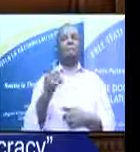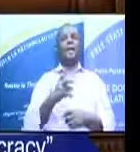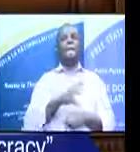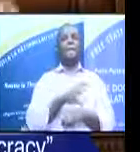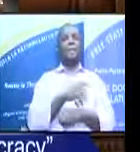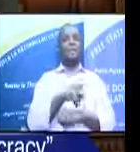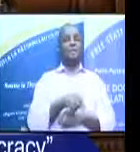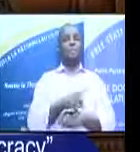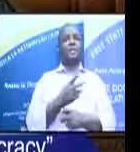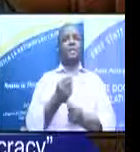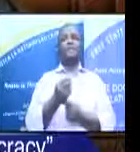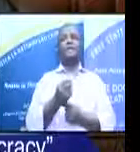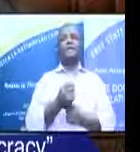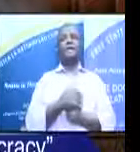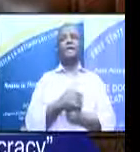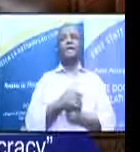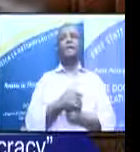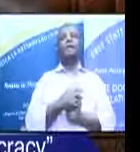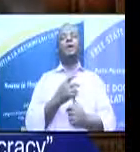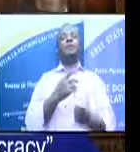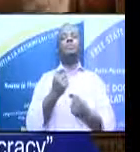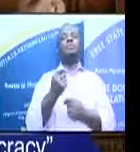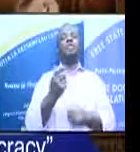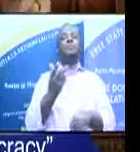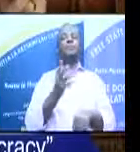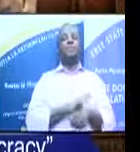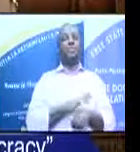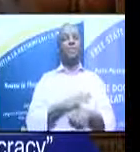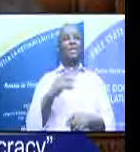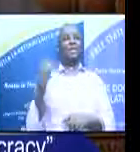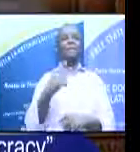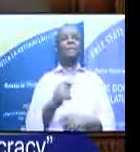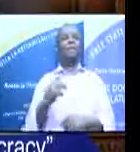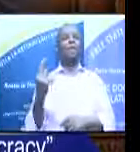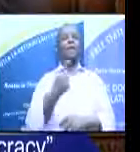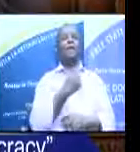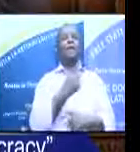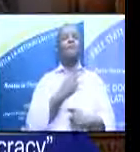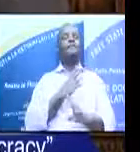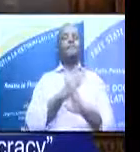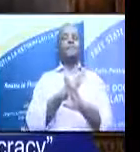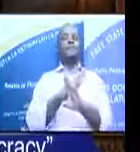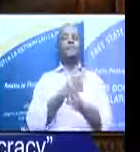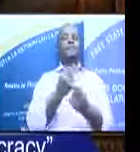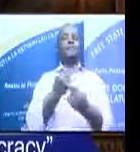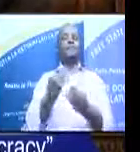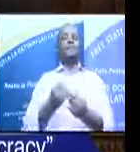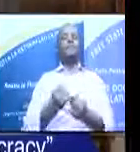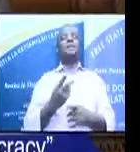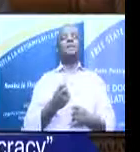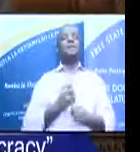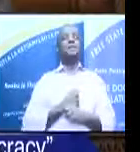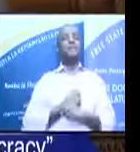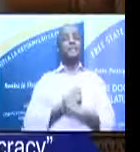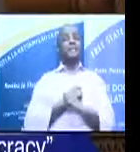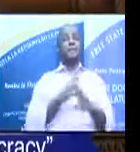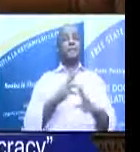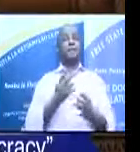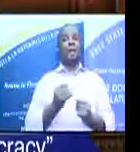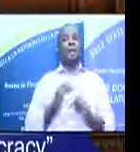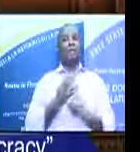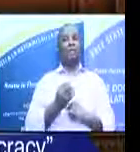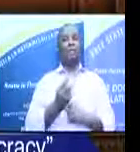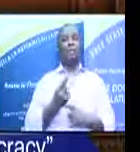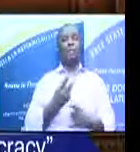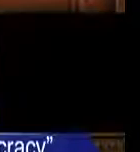province has done more than any other to prevent what could have been an explosion as a result